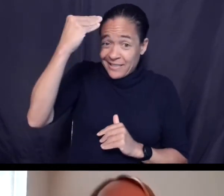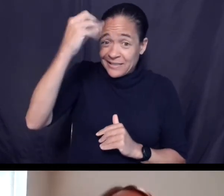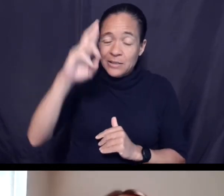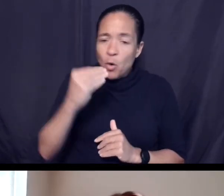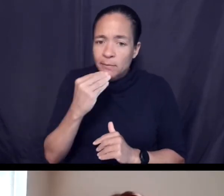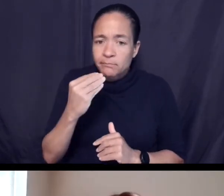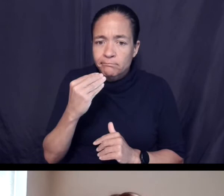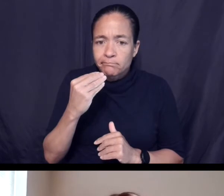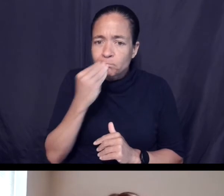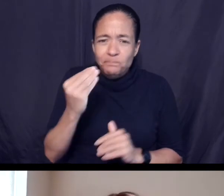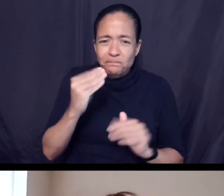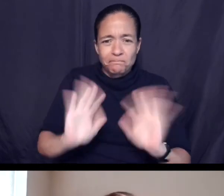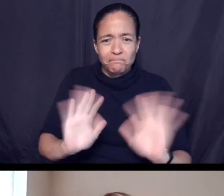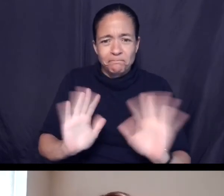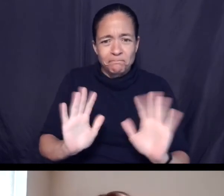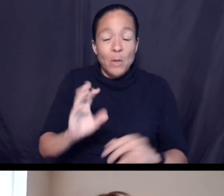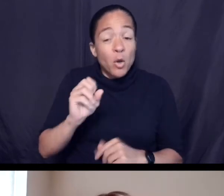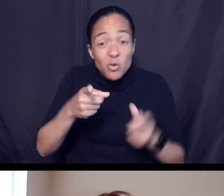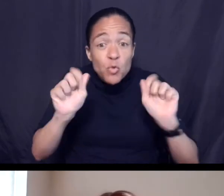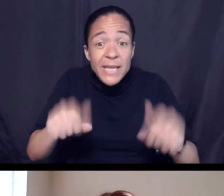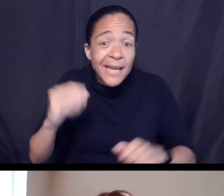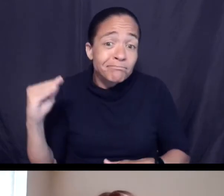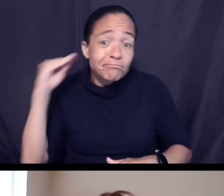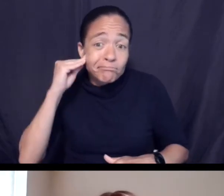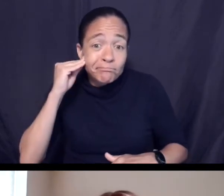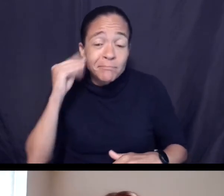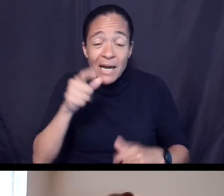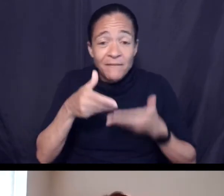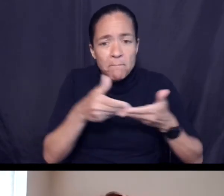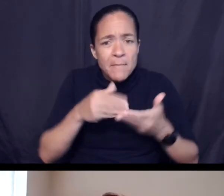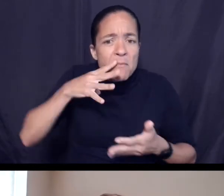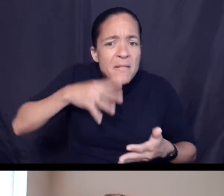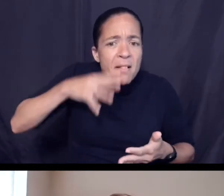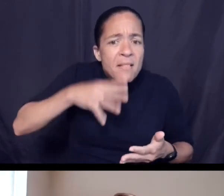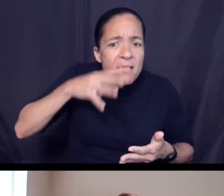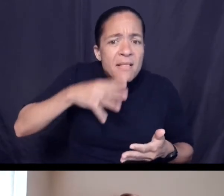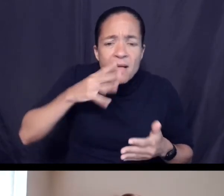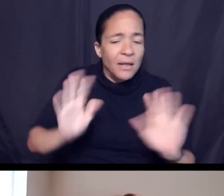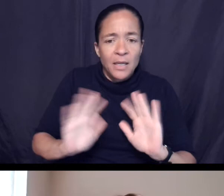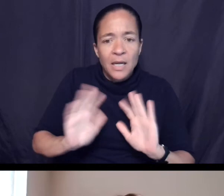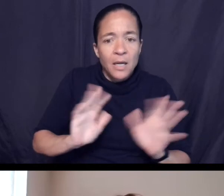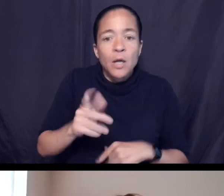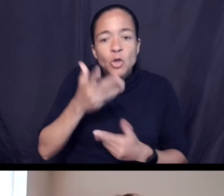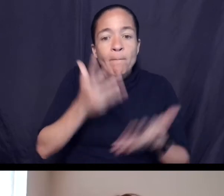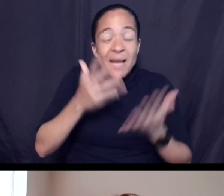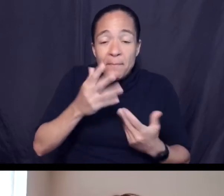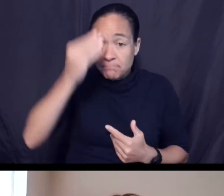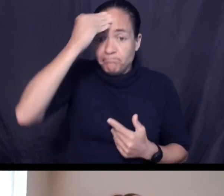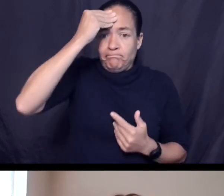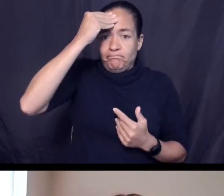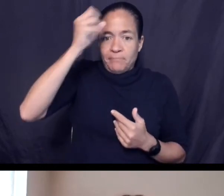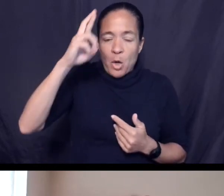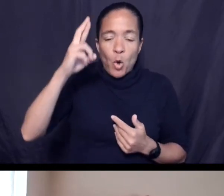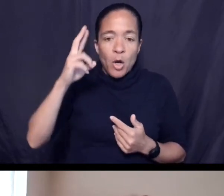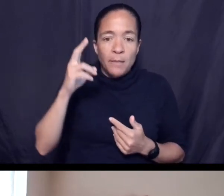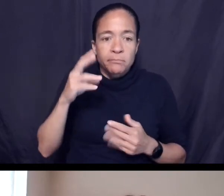lips, or even on the cheeks. If they're a little kid and they're drooling a lot, the cheeks might have some saliva on there too. So really maybe kissing them on the